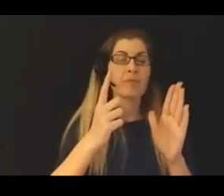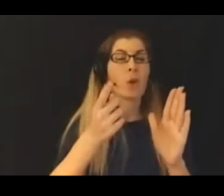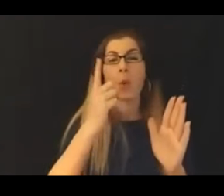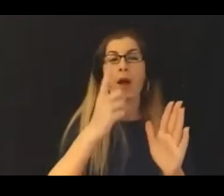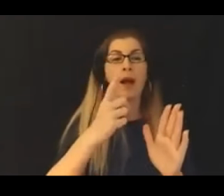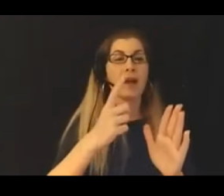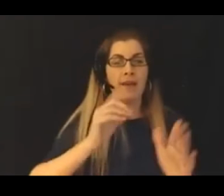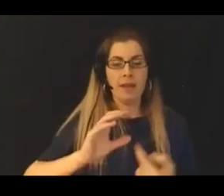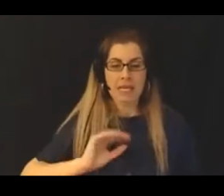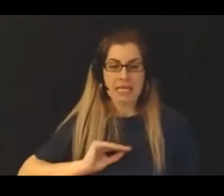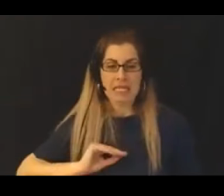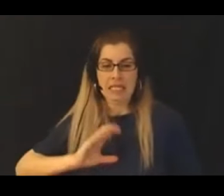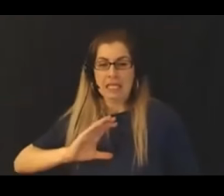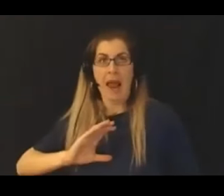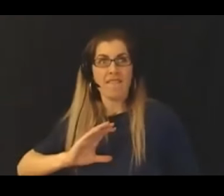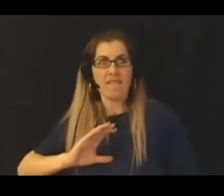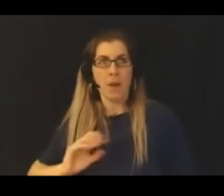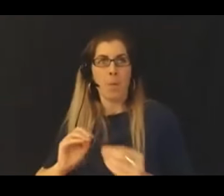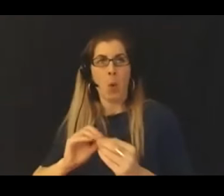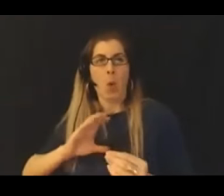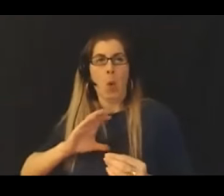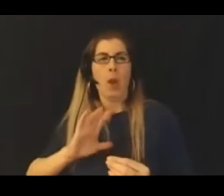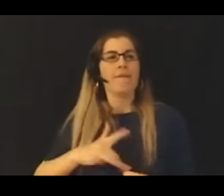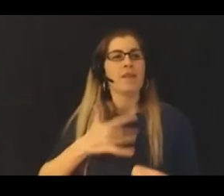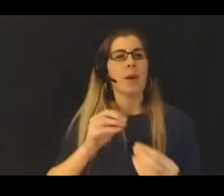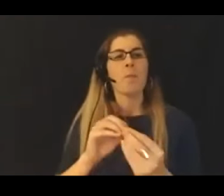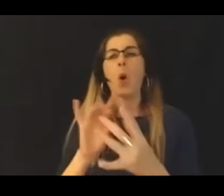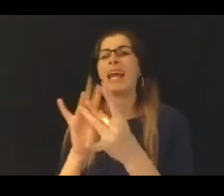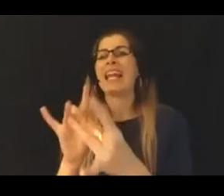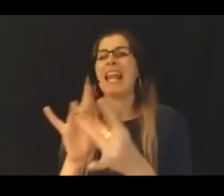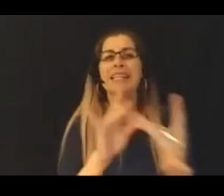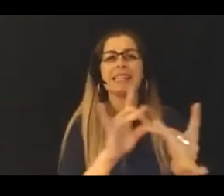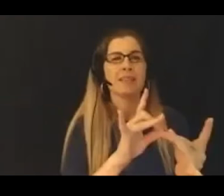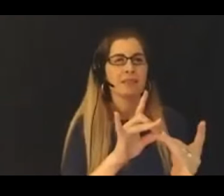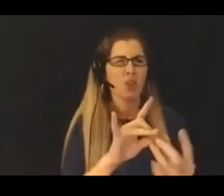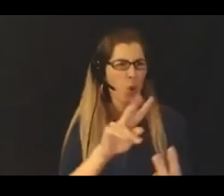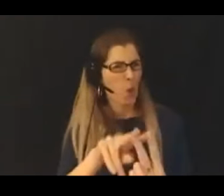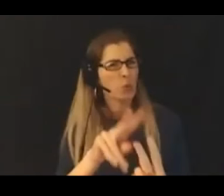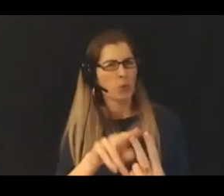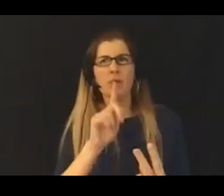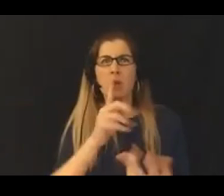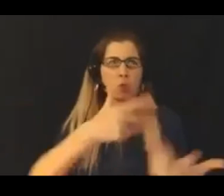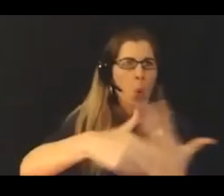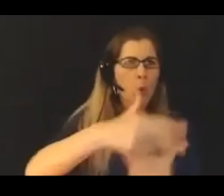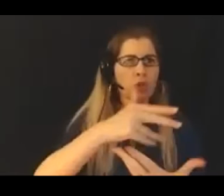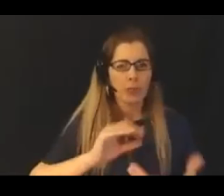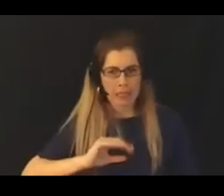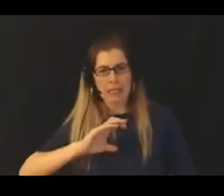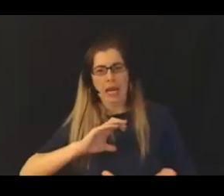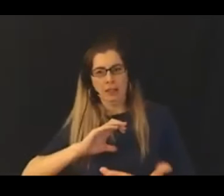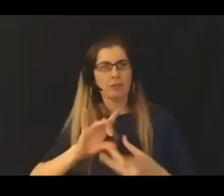in self-esteem, then the more socially connected you are feeling. So these two things are related. And the same thing